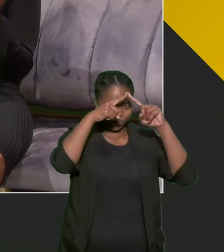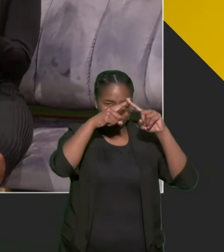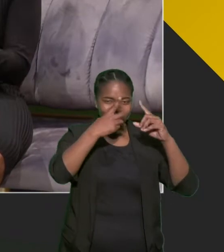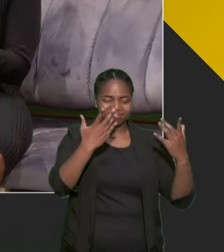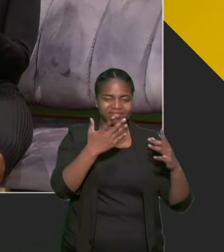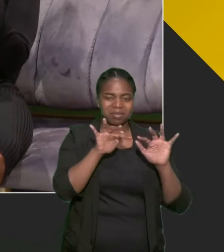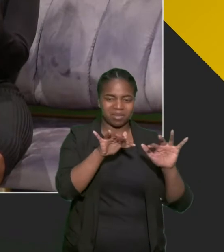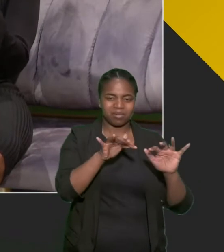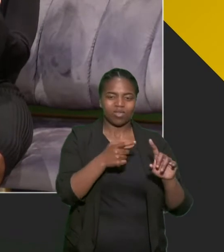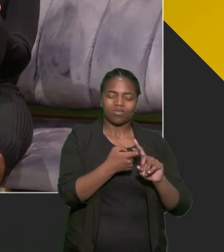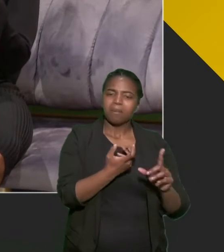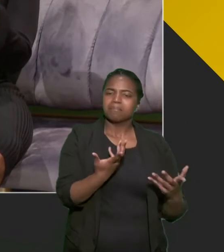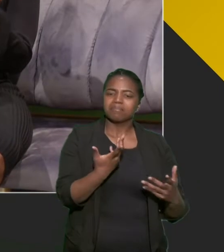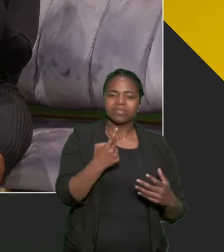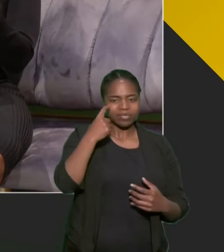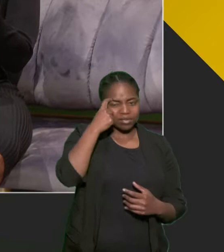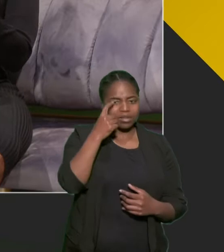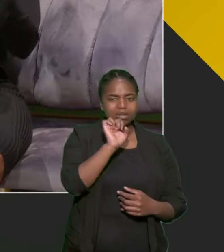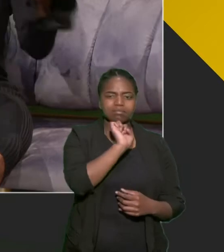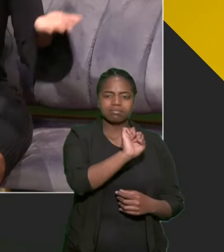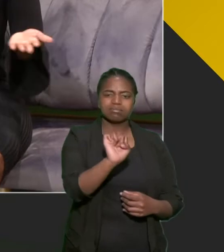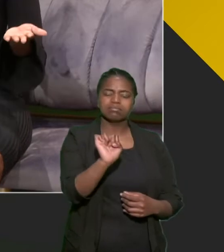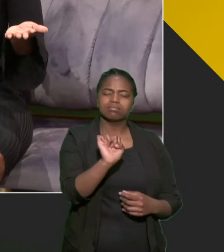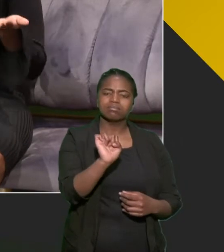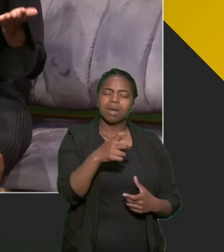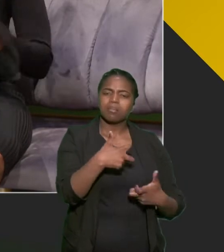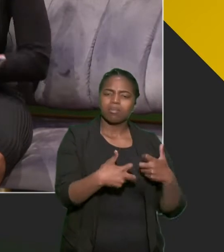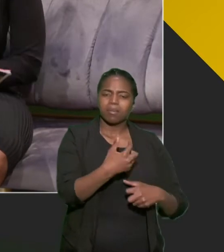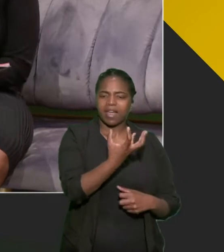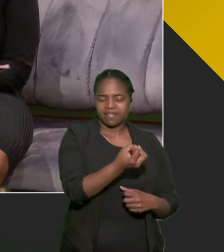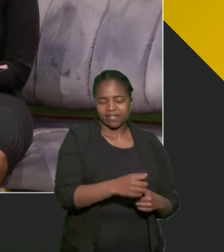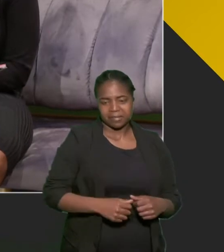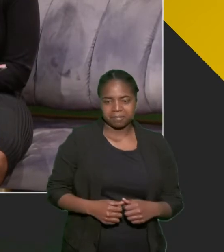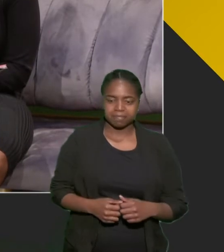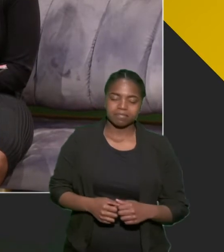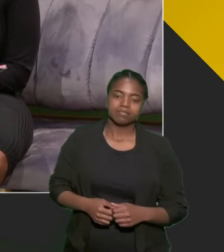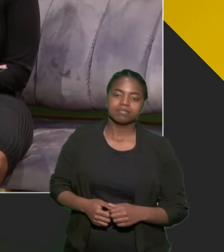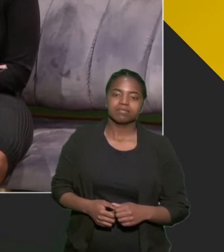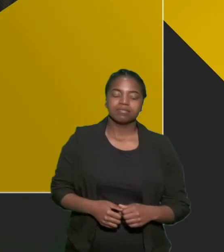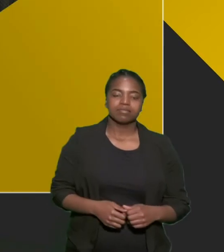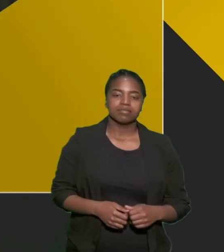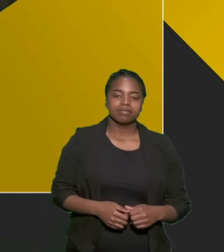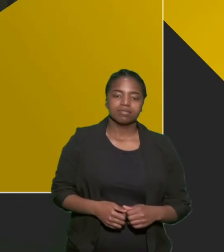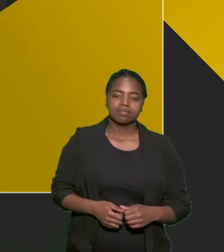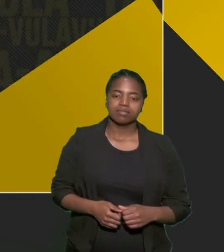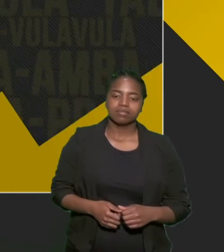Swaba Basotho, that they have according to the issues that they are facing in Lesotho.